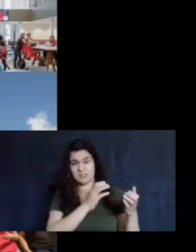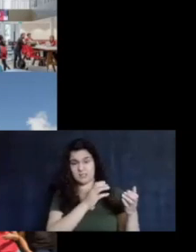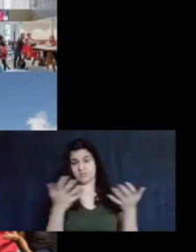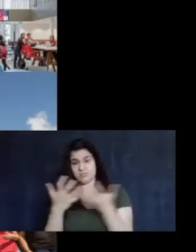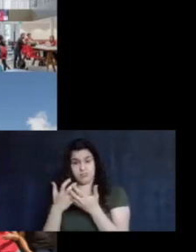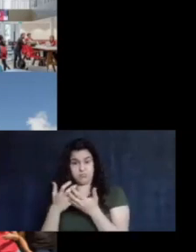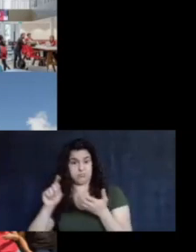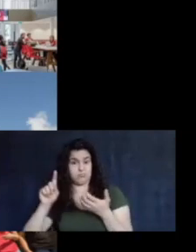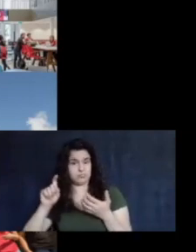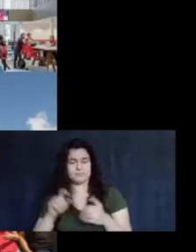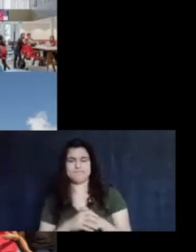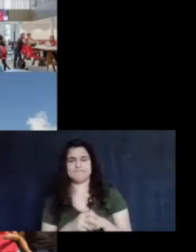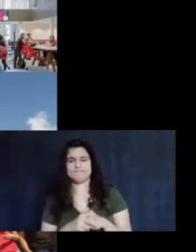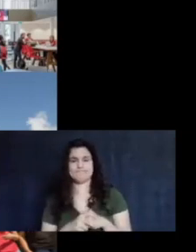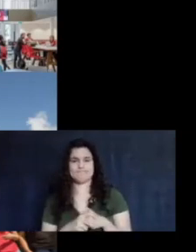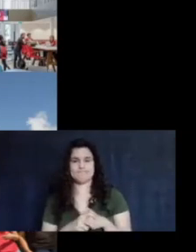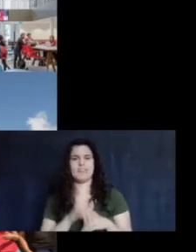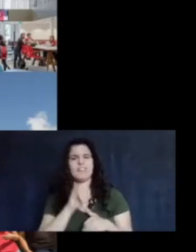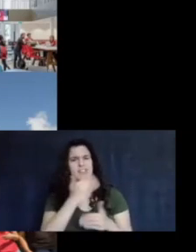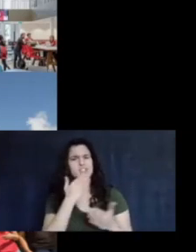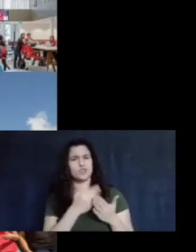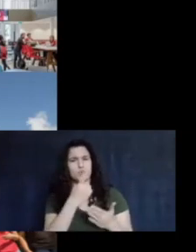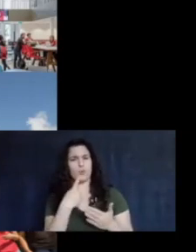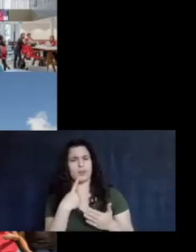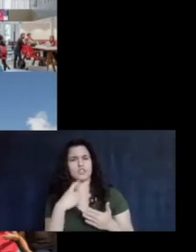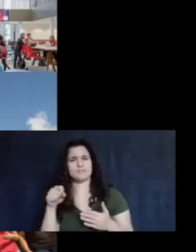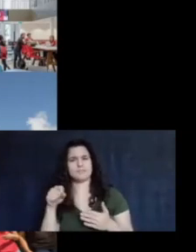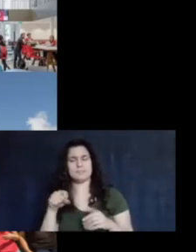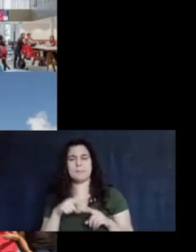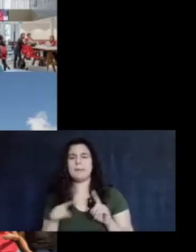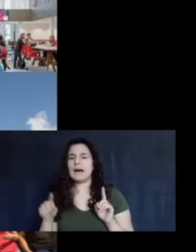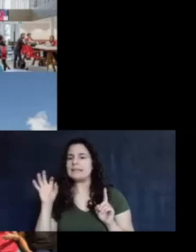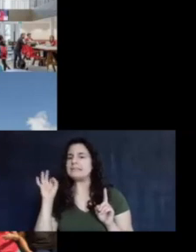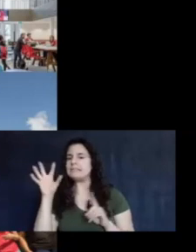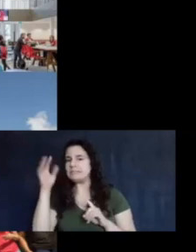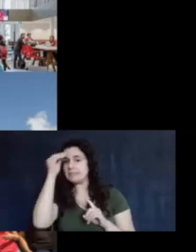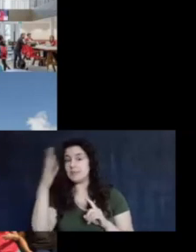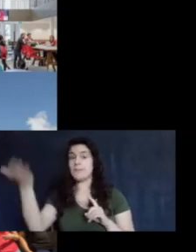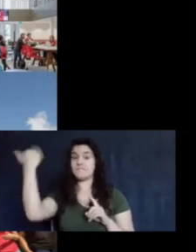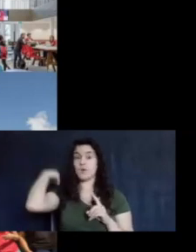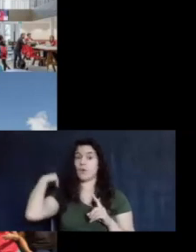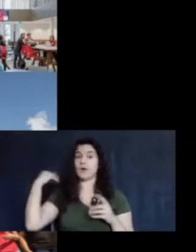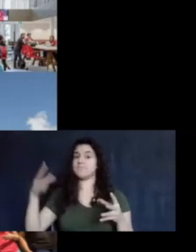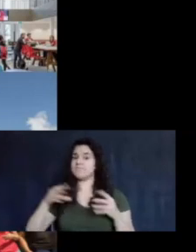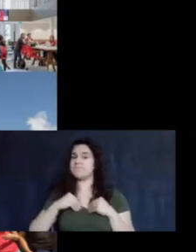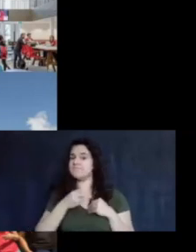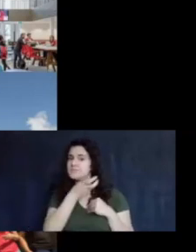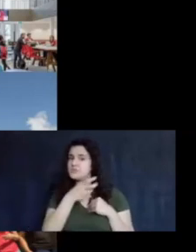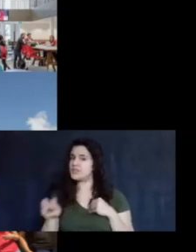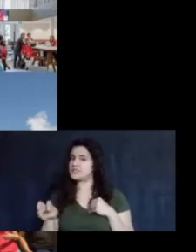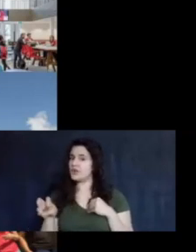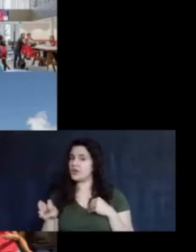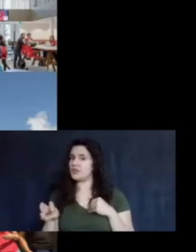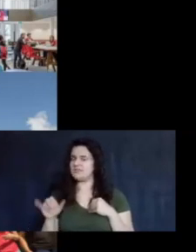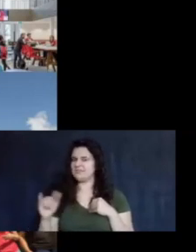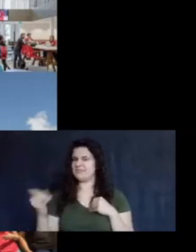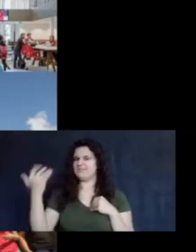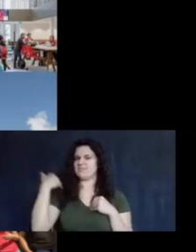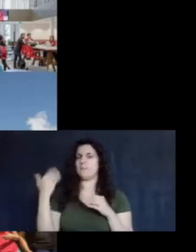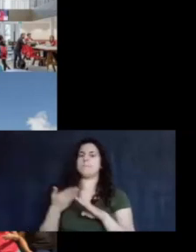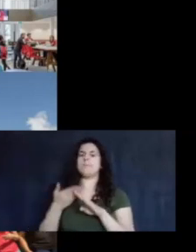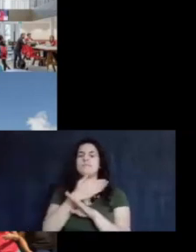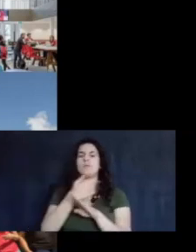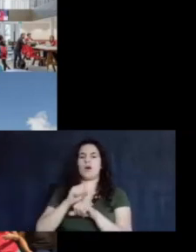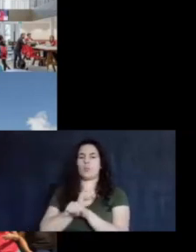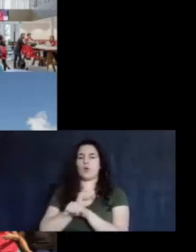No, that's a good question. A little history. They used to be transferred in a number of years ago before my time. So